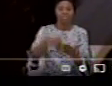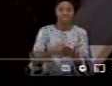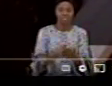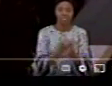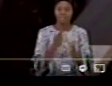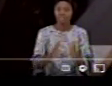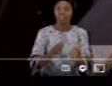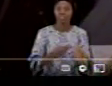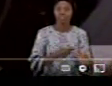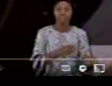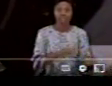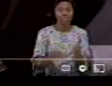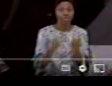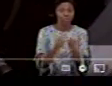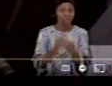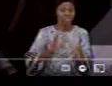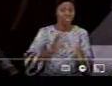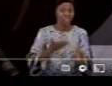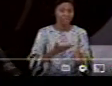let us